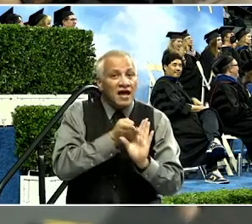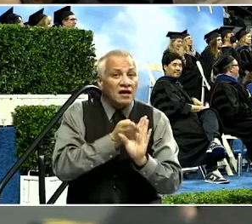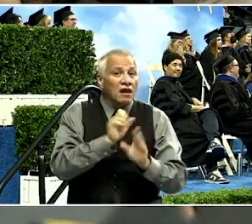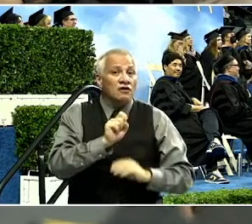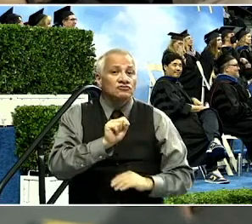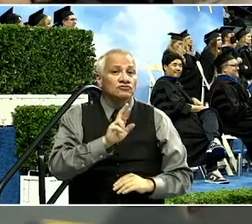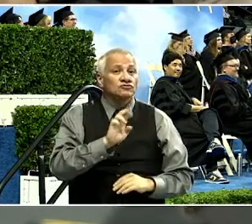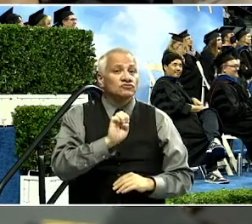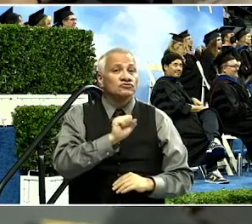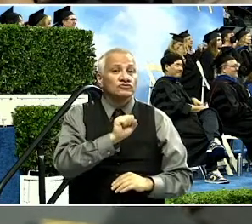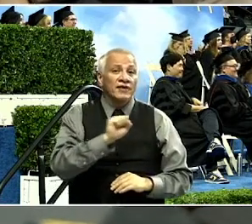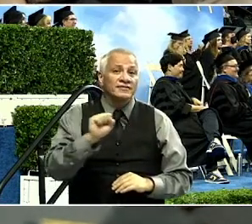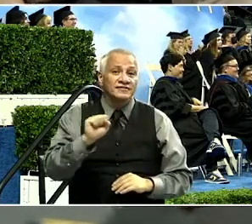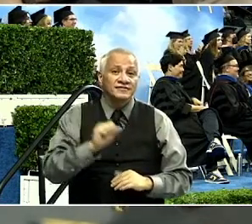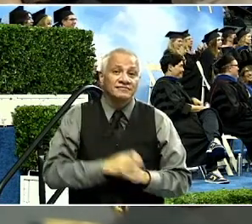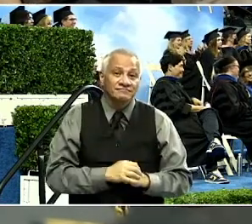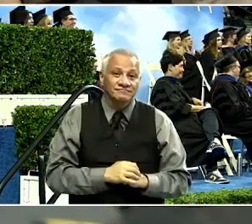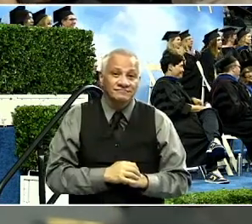stress.